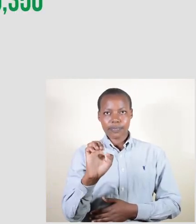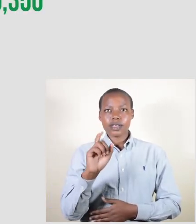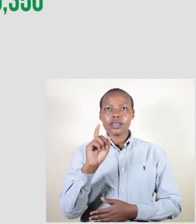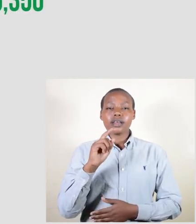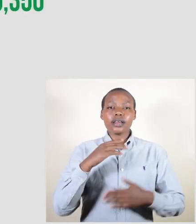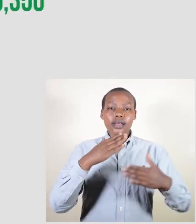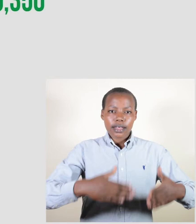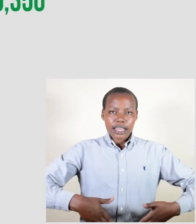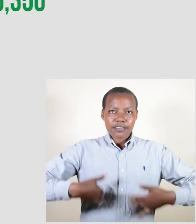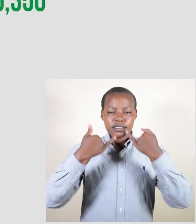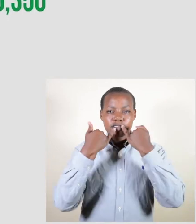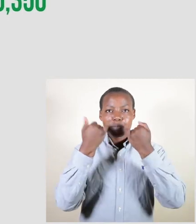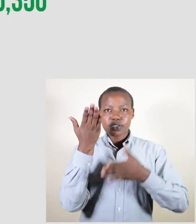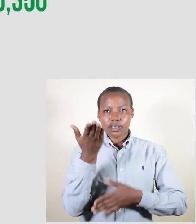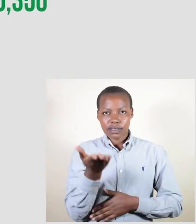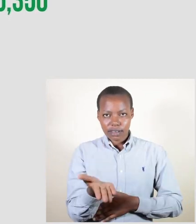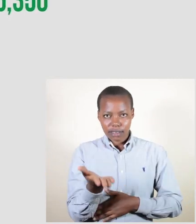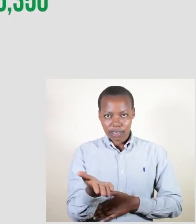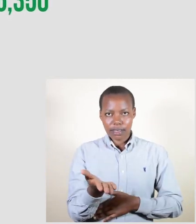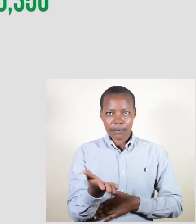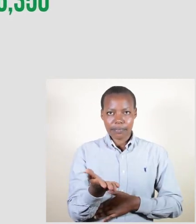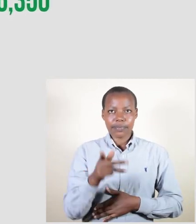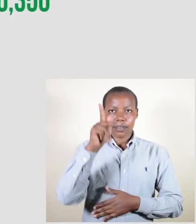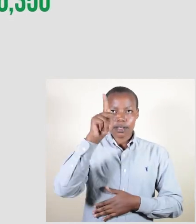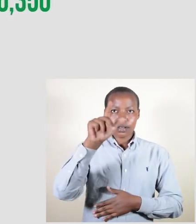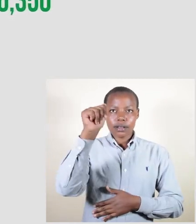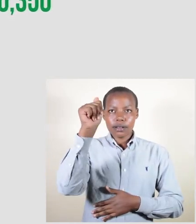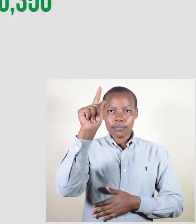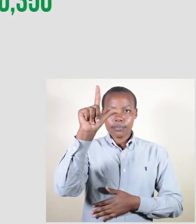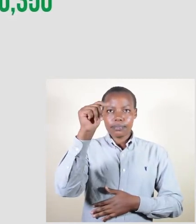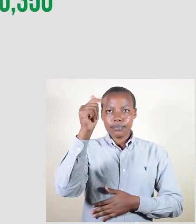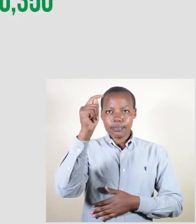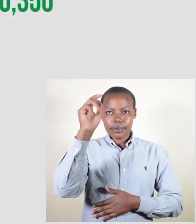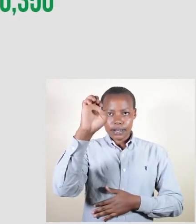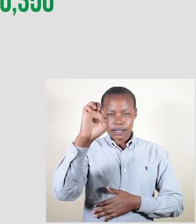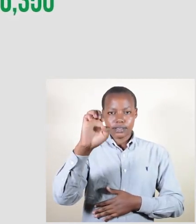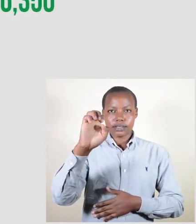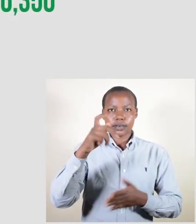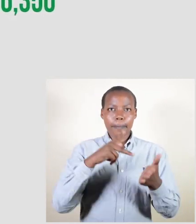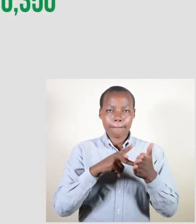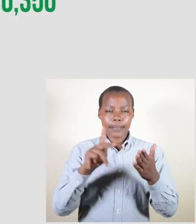www.ecitizen.go.ke and completes the form provided. The plates cost